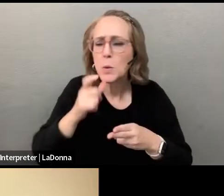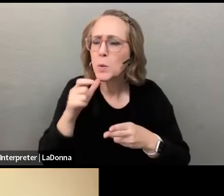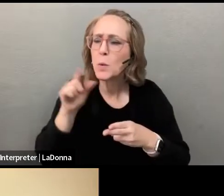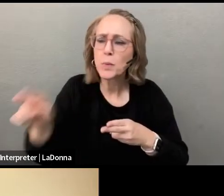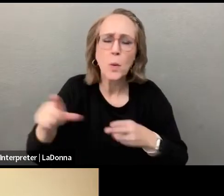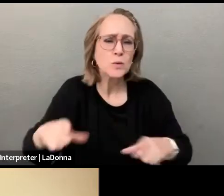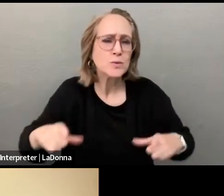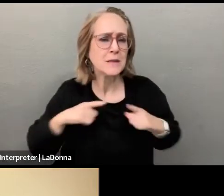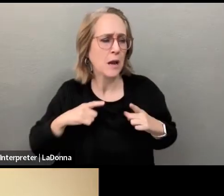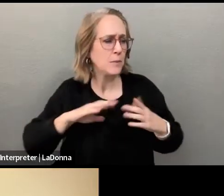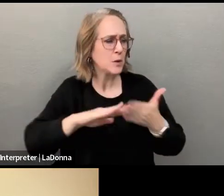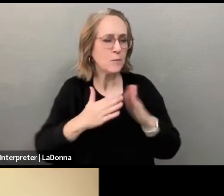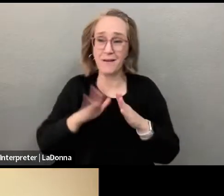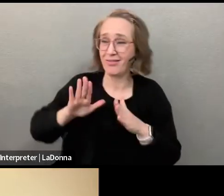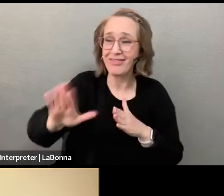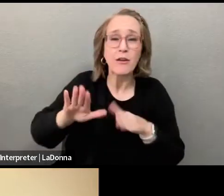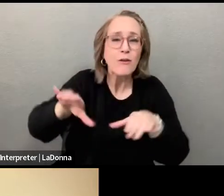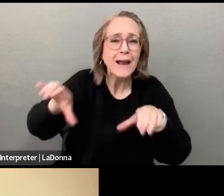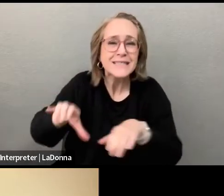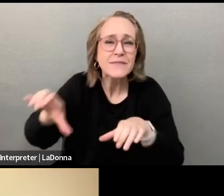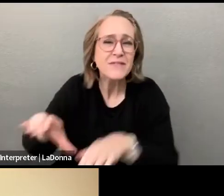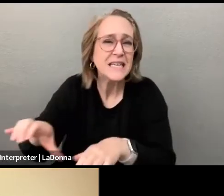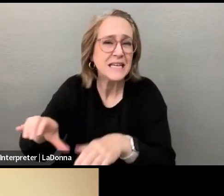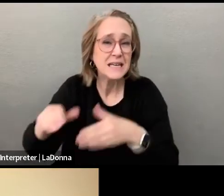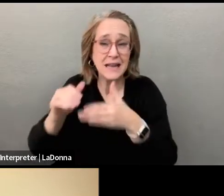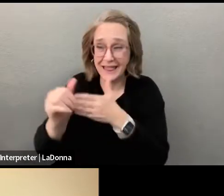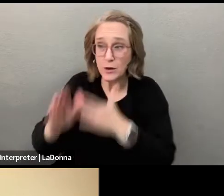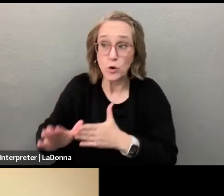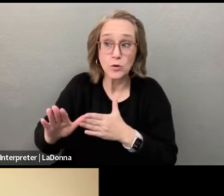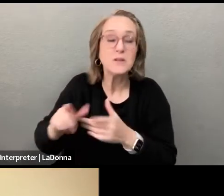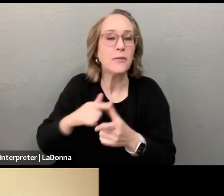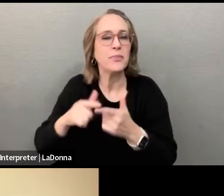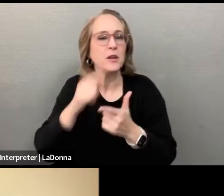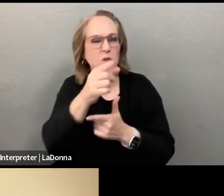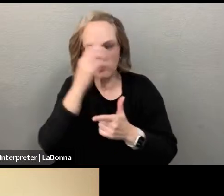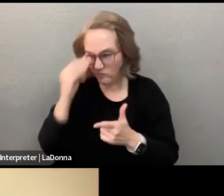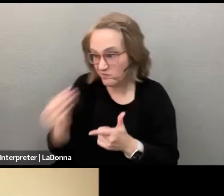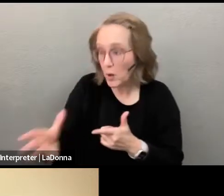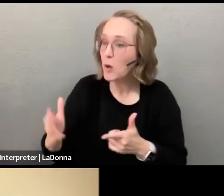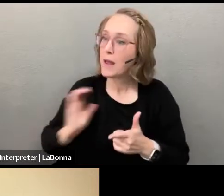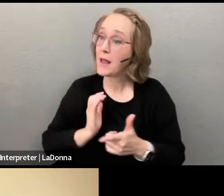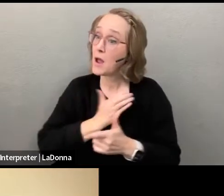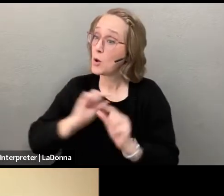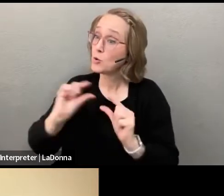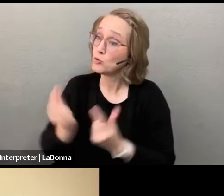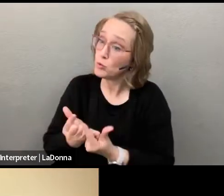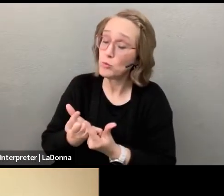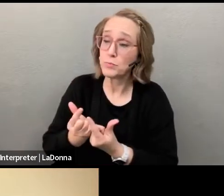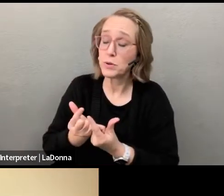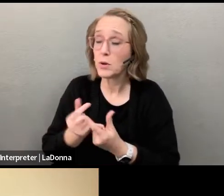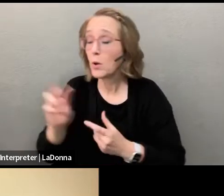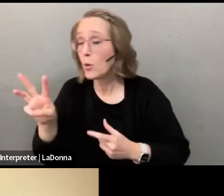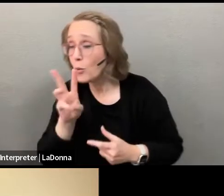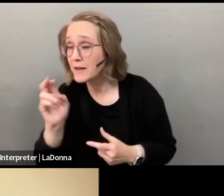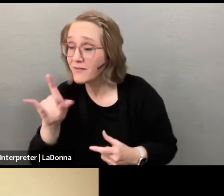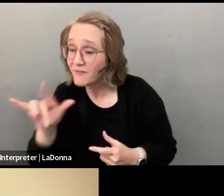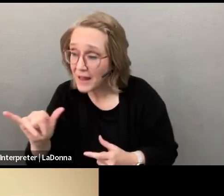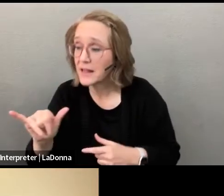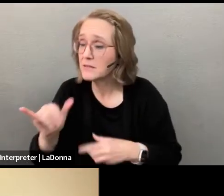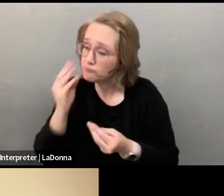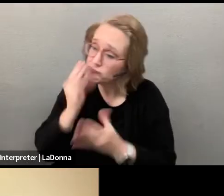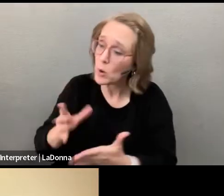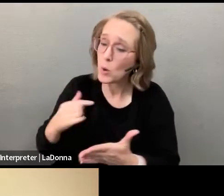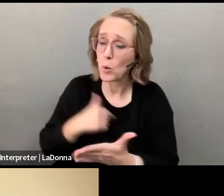that about your group. I think, especially for the communities that are near, that would be a great way to let people